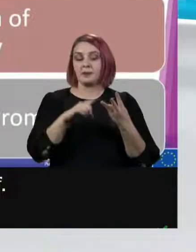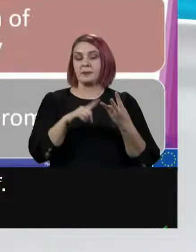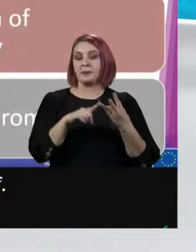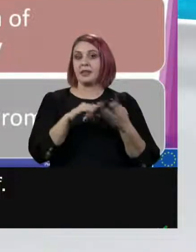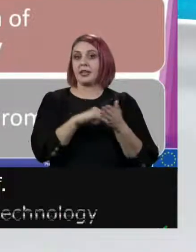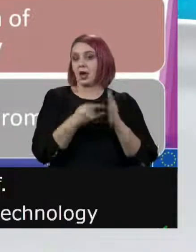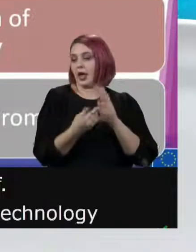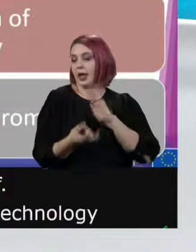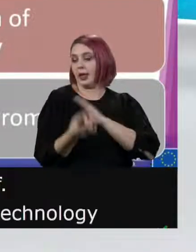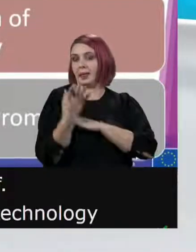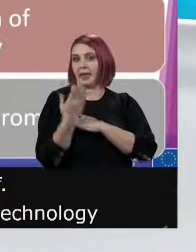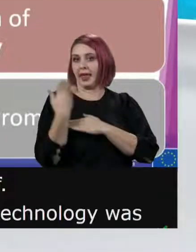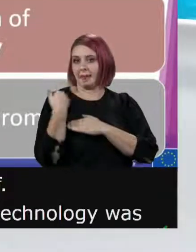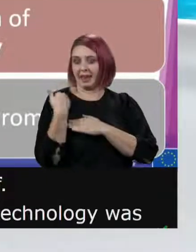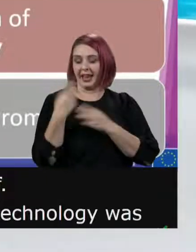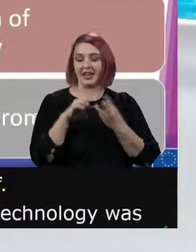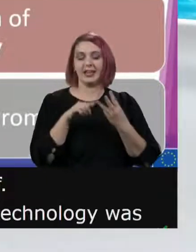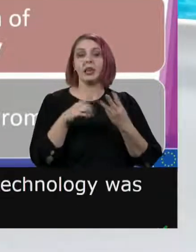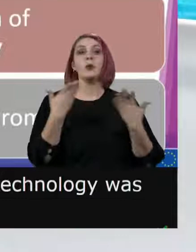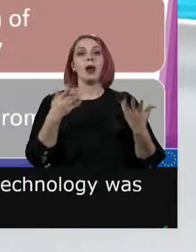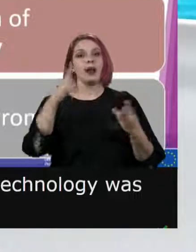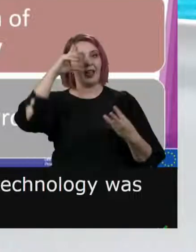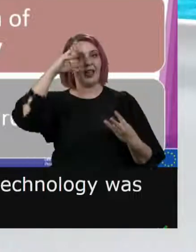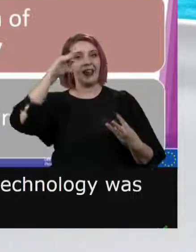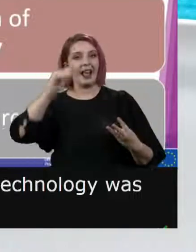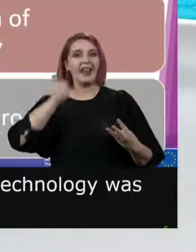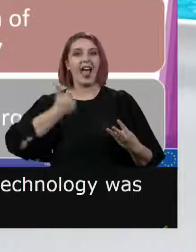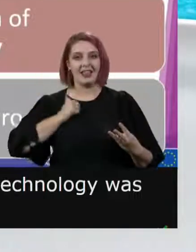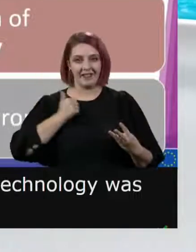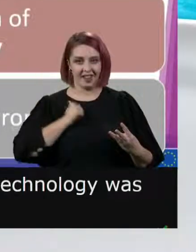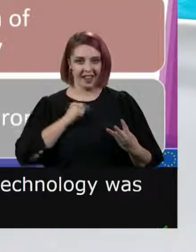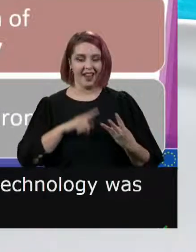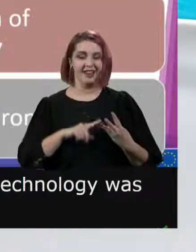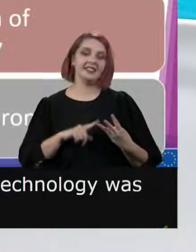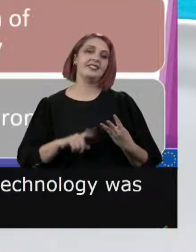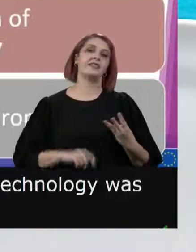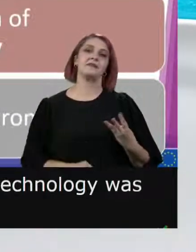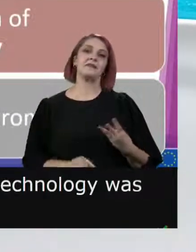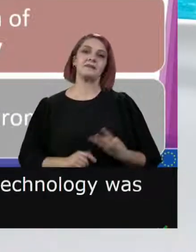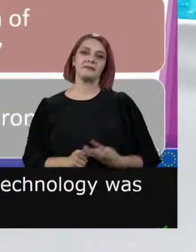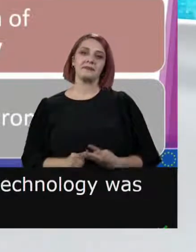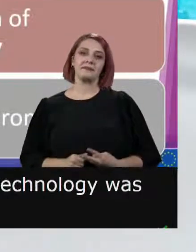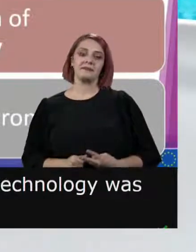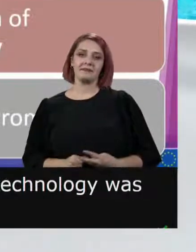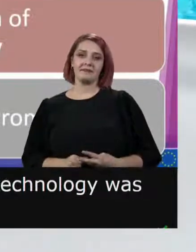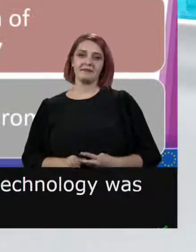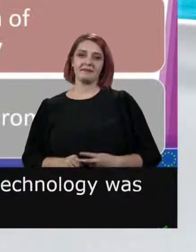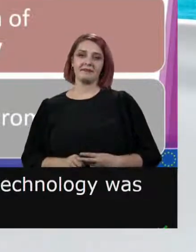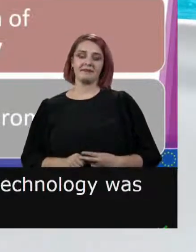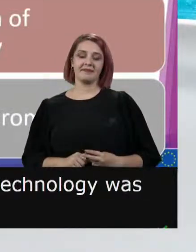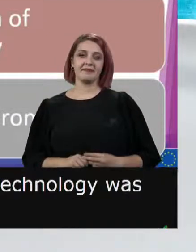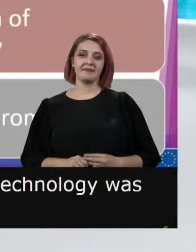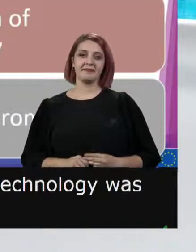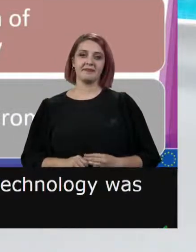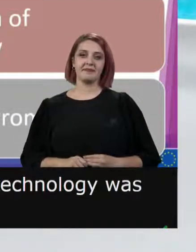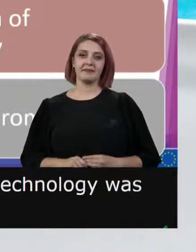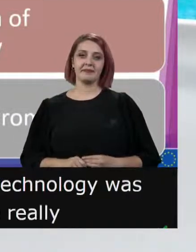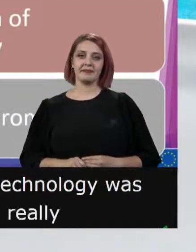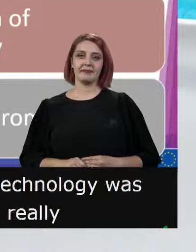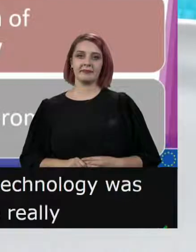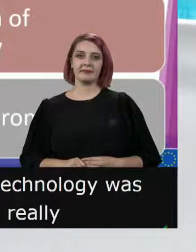artificial intelligence. And artificial intelligence really pervaded many of the